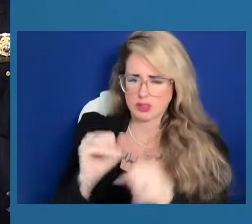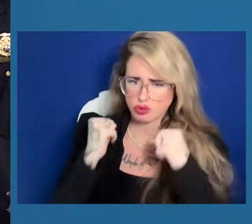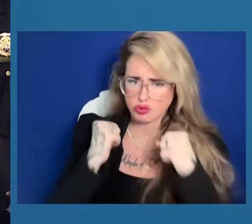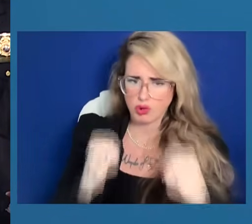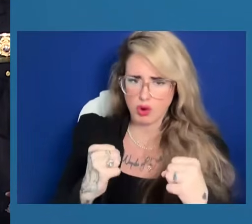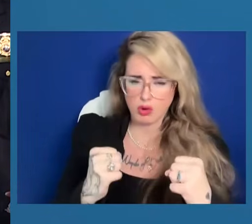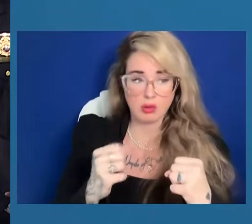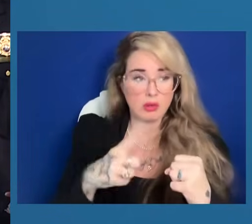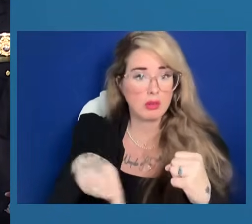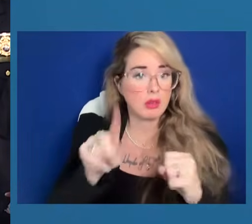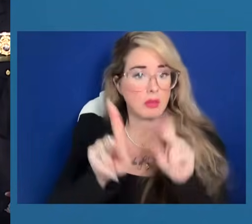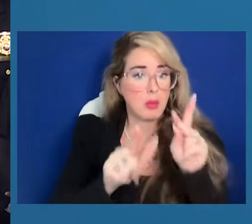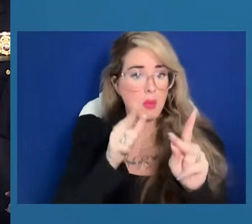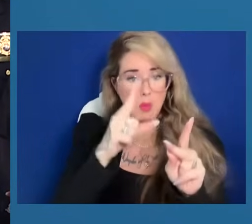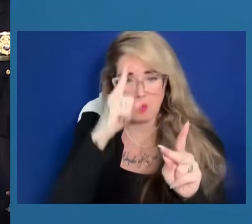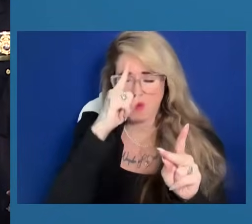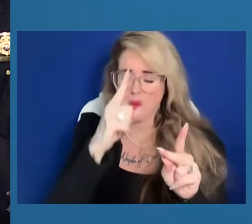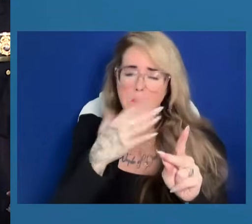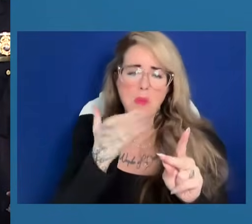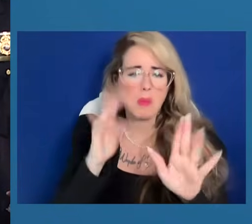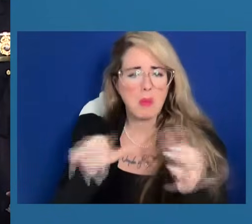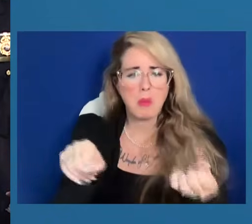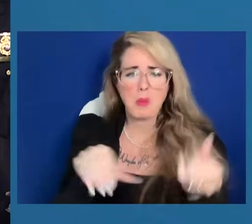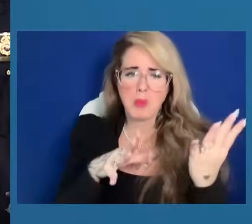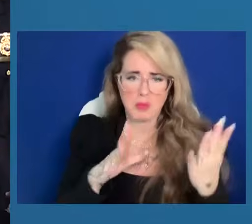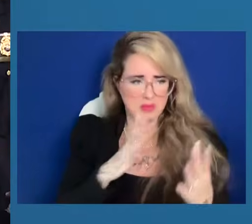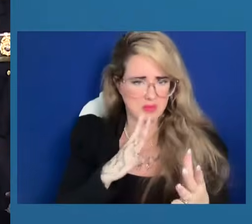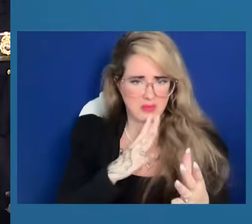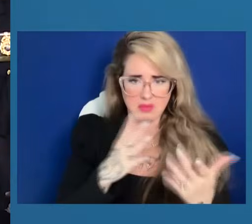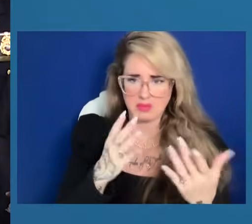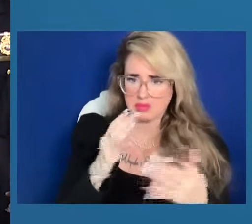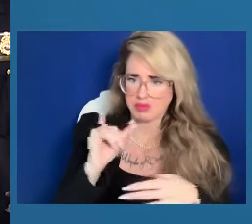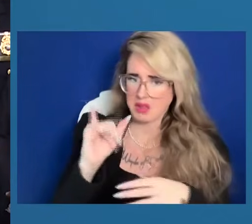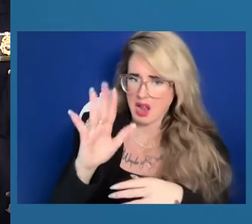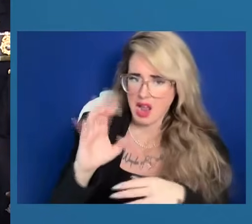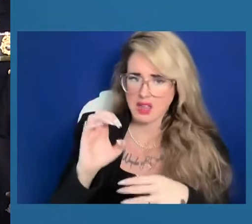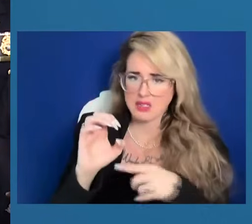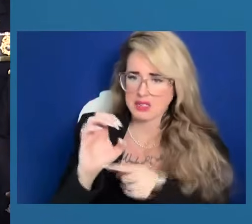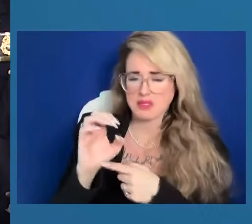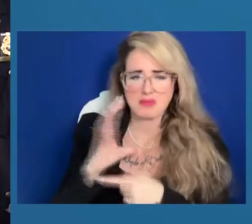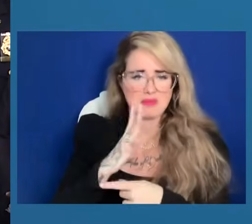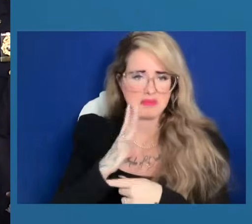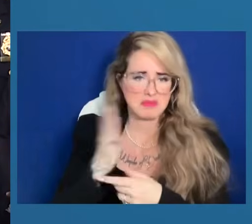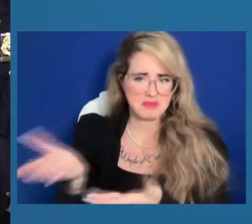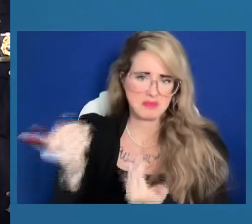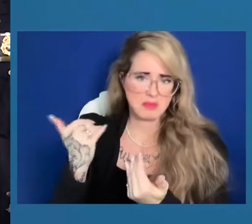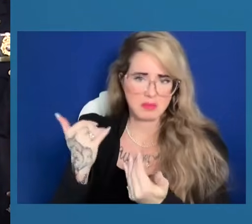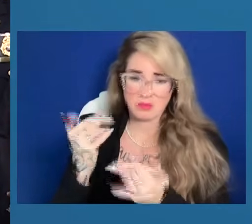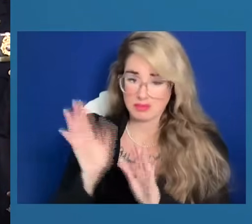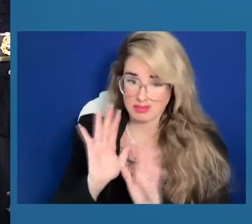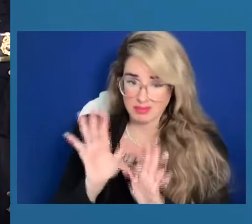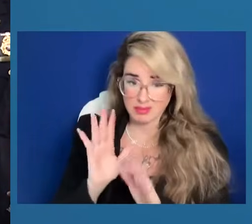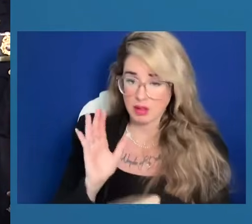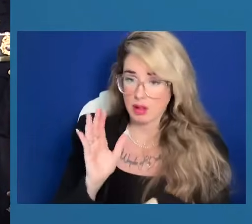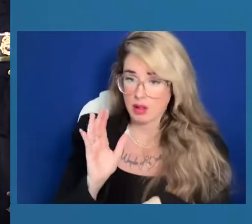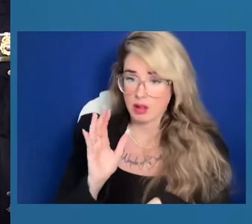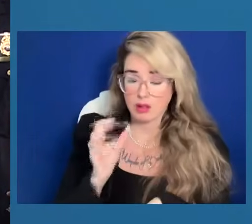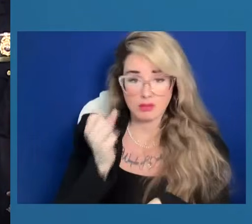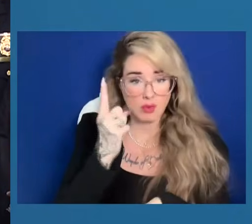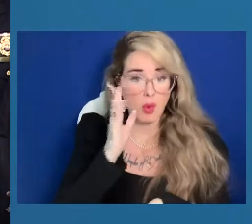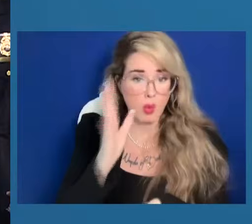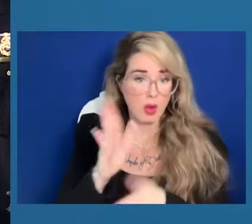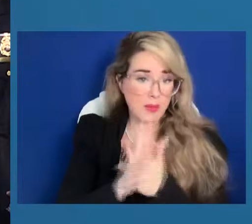eliminating these agreements between ICE and local police will somehow make New York less safe, you're going to hear that one